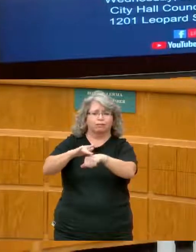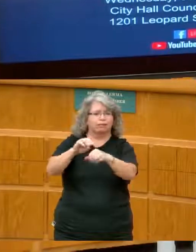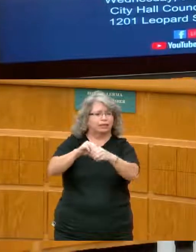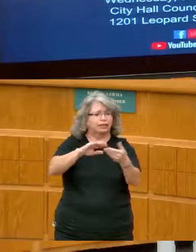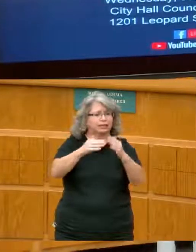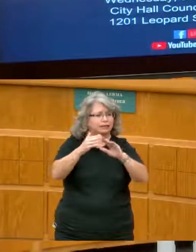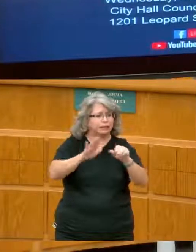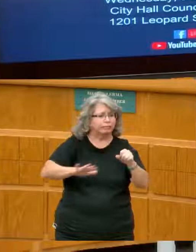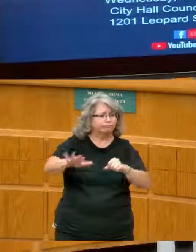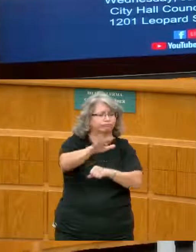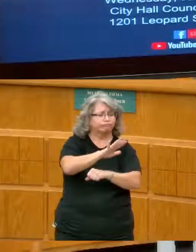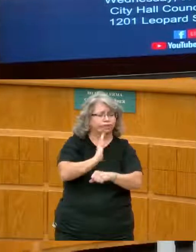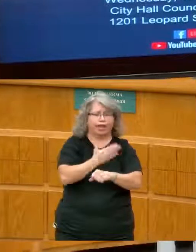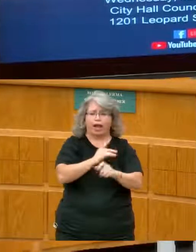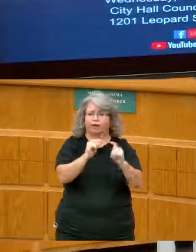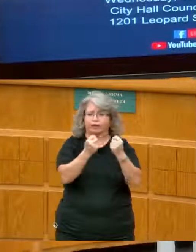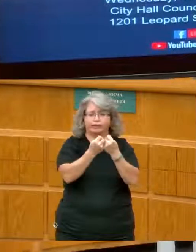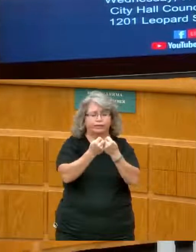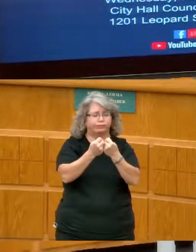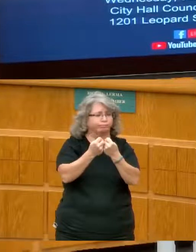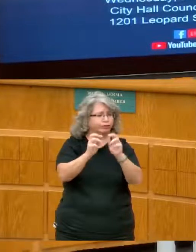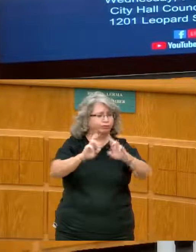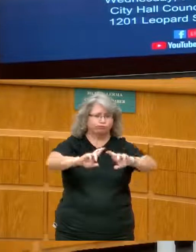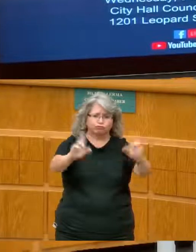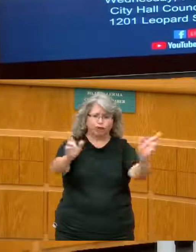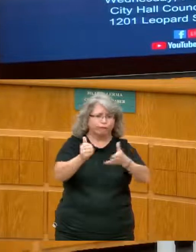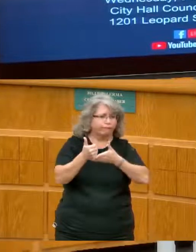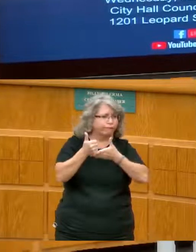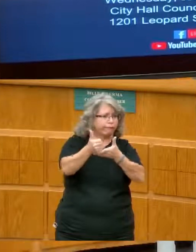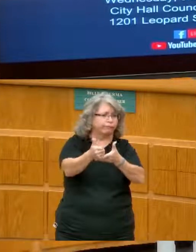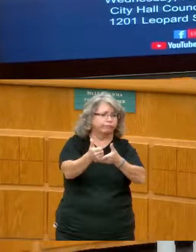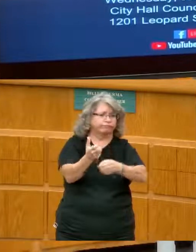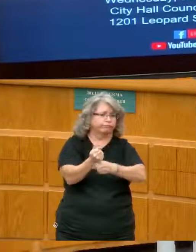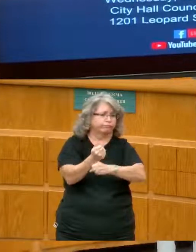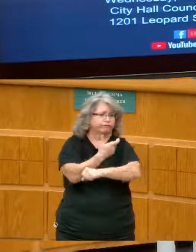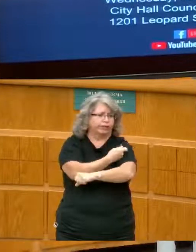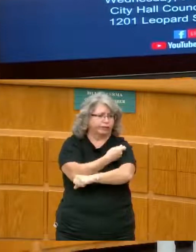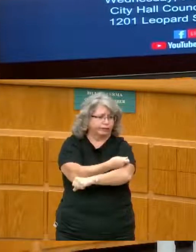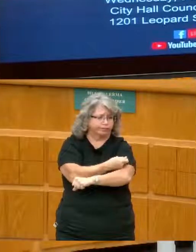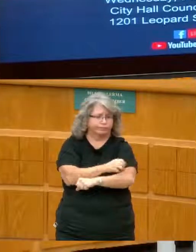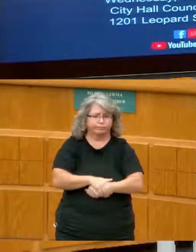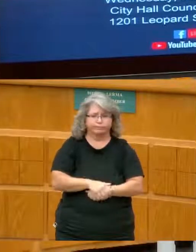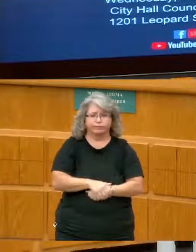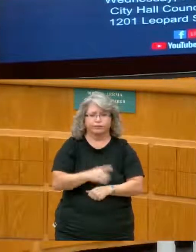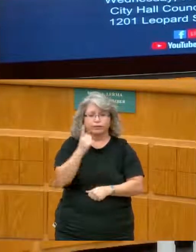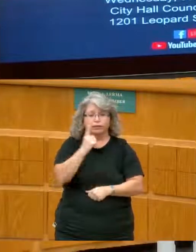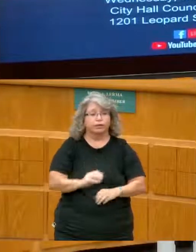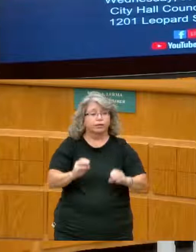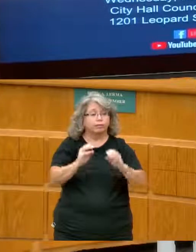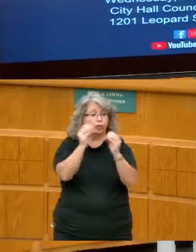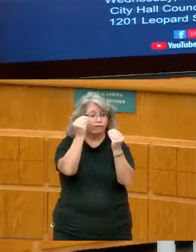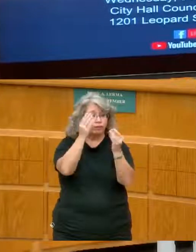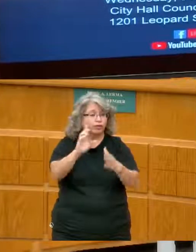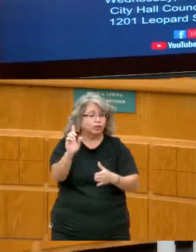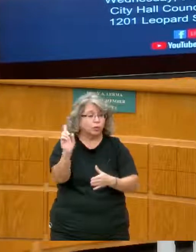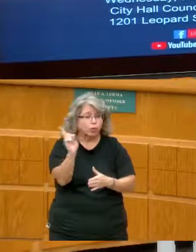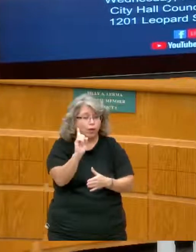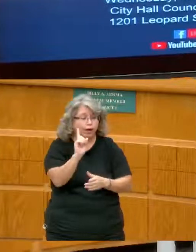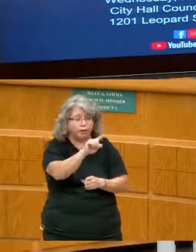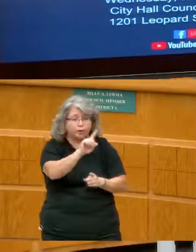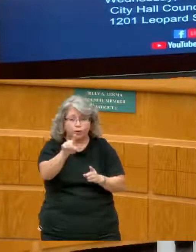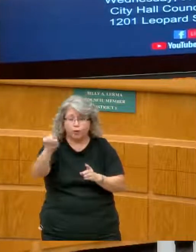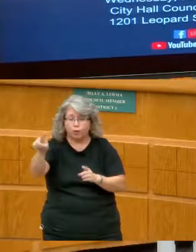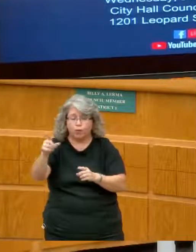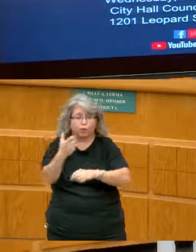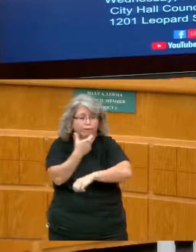our team stands by to assist you. But for more information on these locations, I would ask that you please